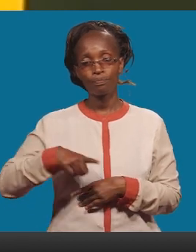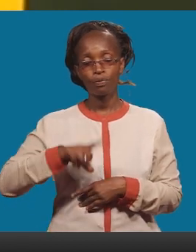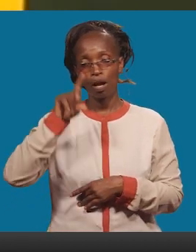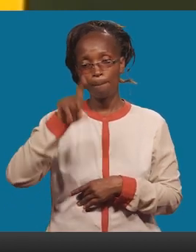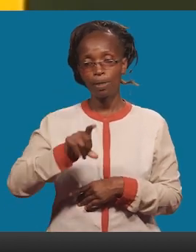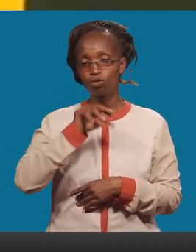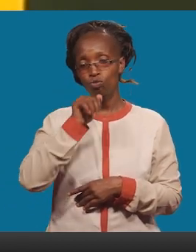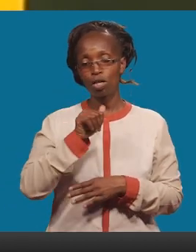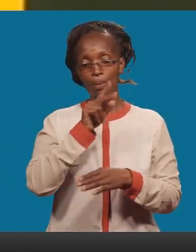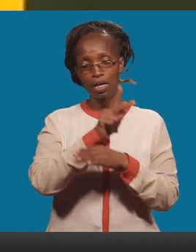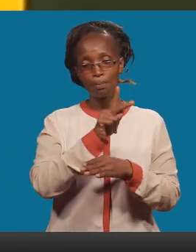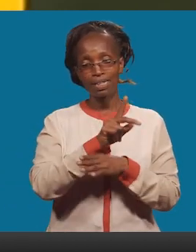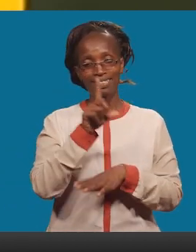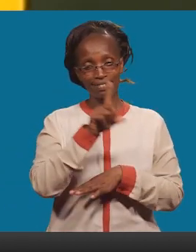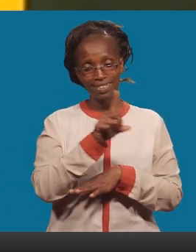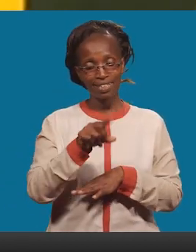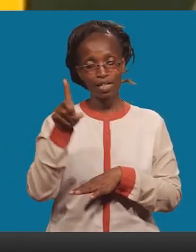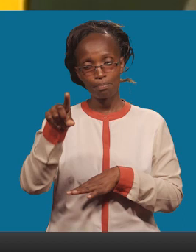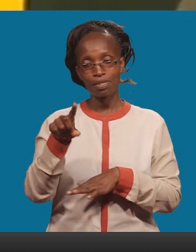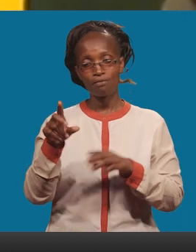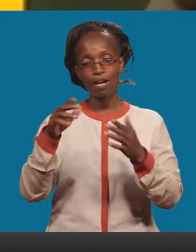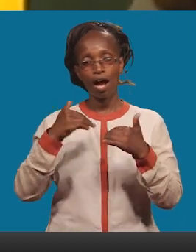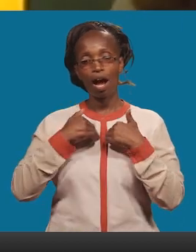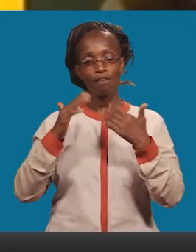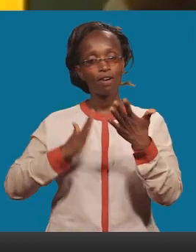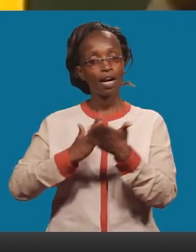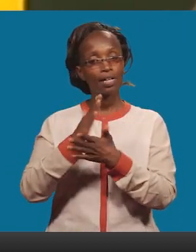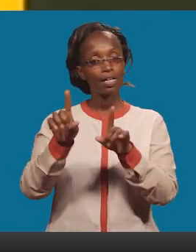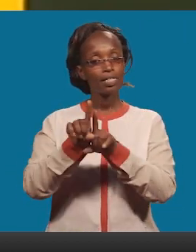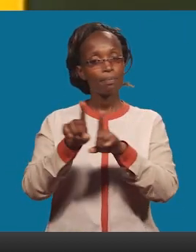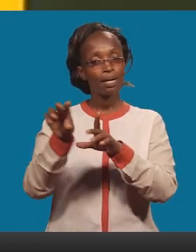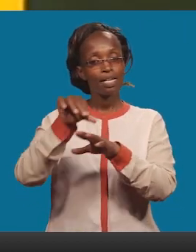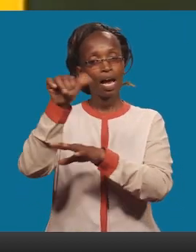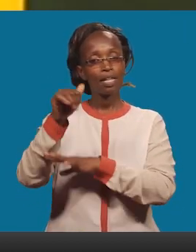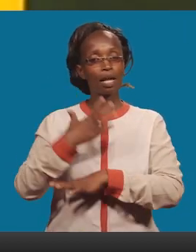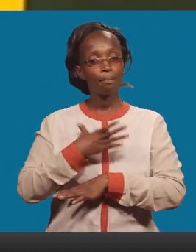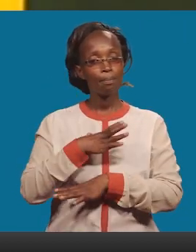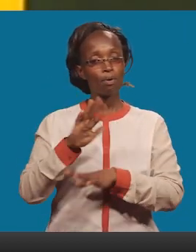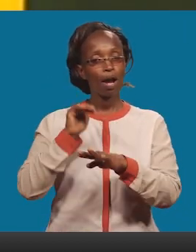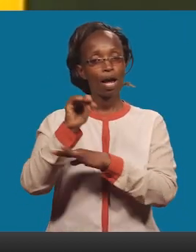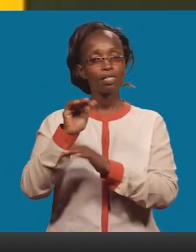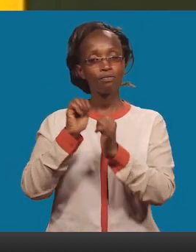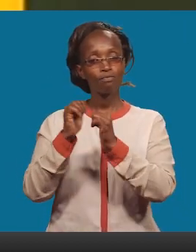Their rights should not be put in the peripheral. They are entitled, like any other suspect, to bail,